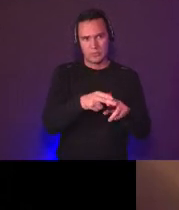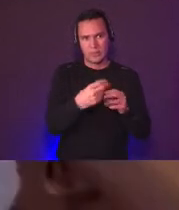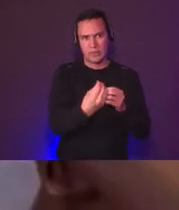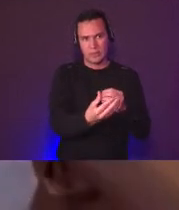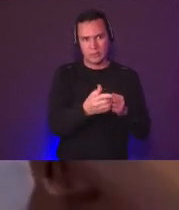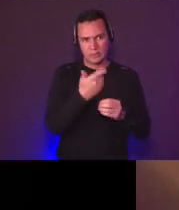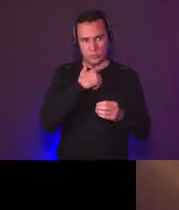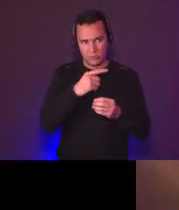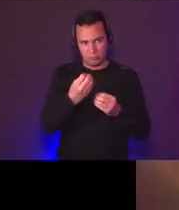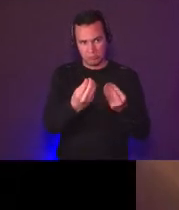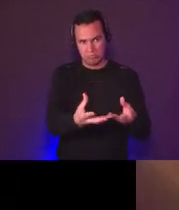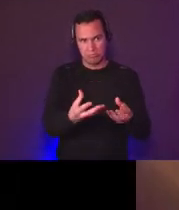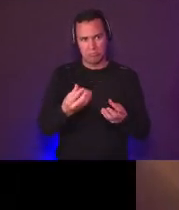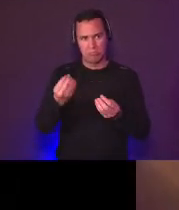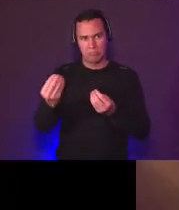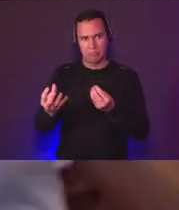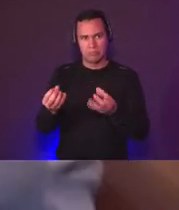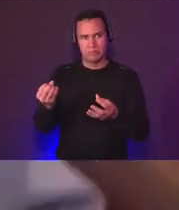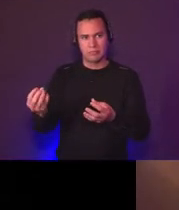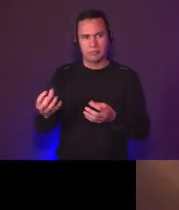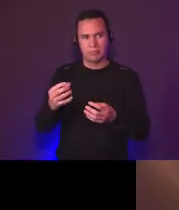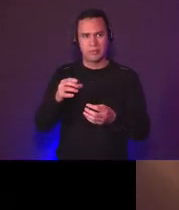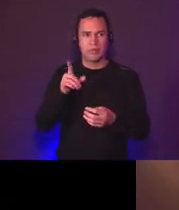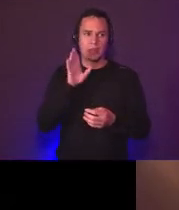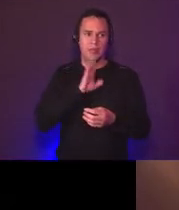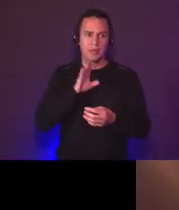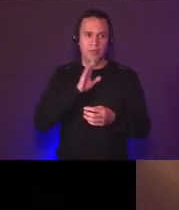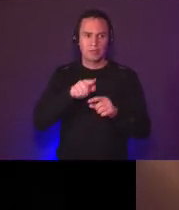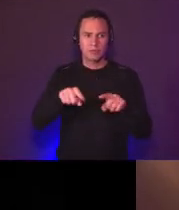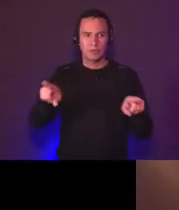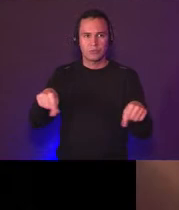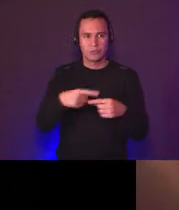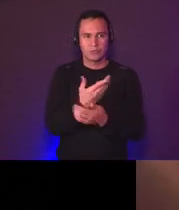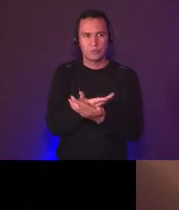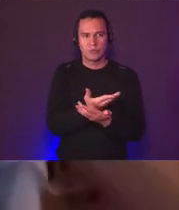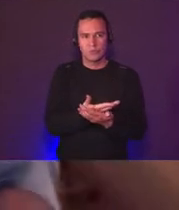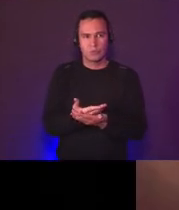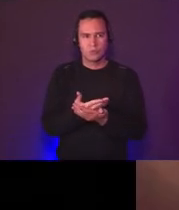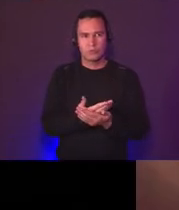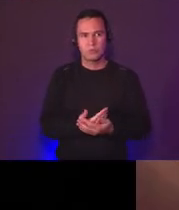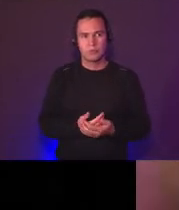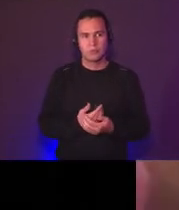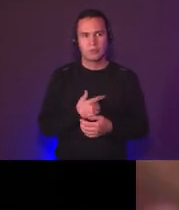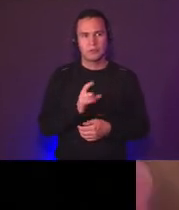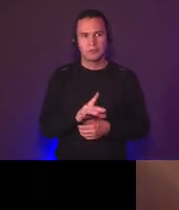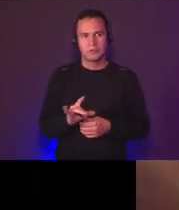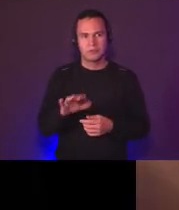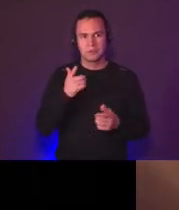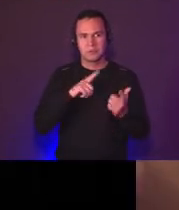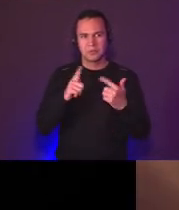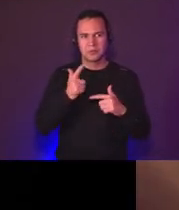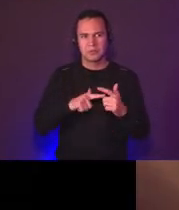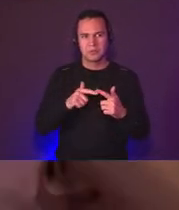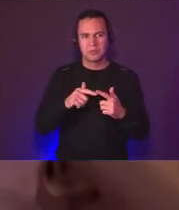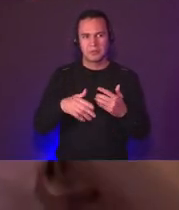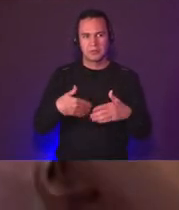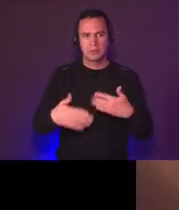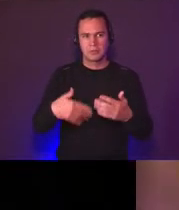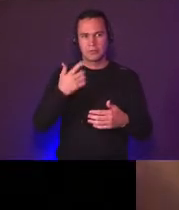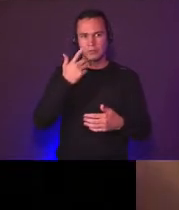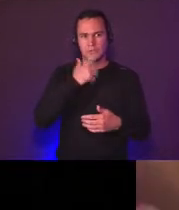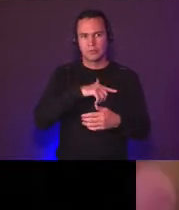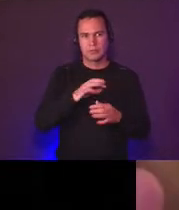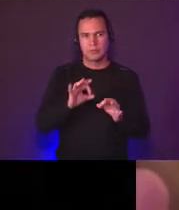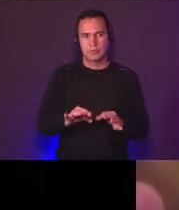of M&Ms in the across the classroom in an individual bag. And it helped you understand how